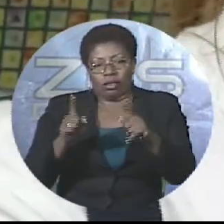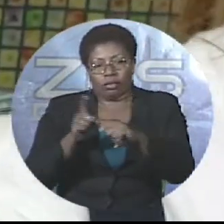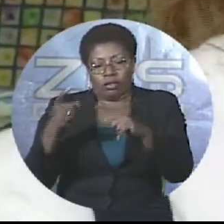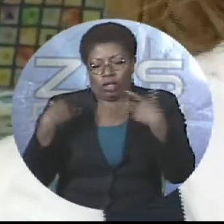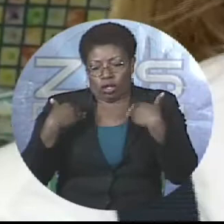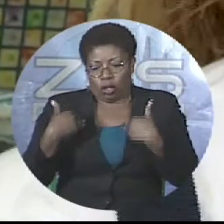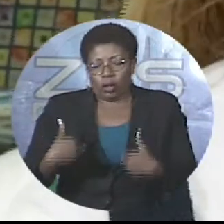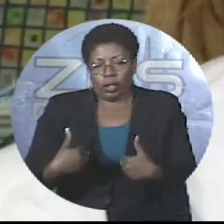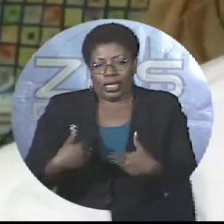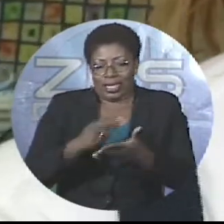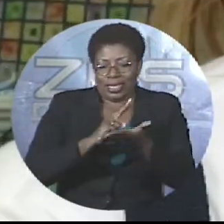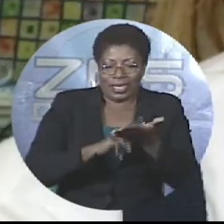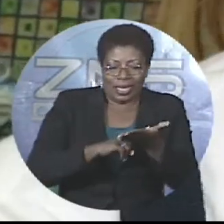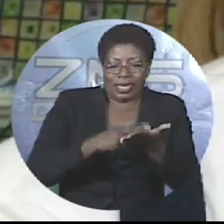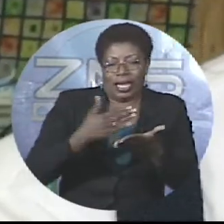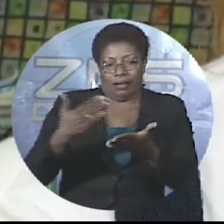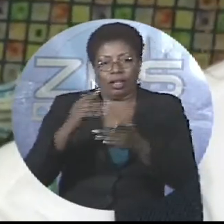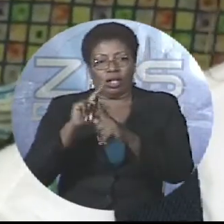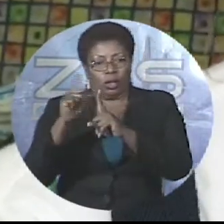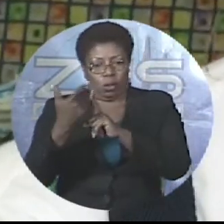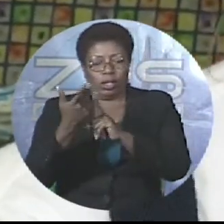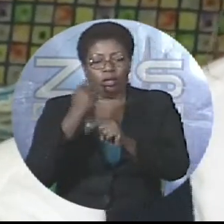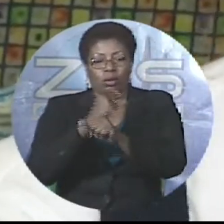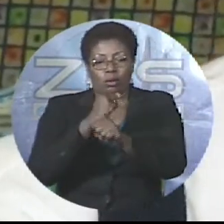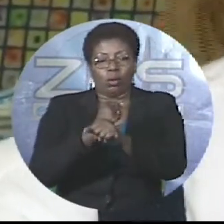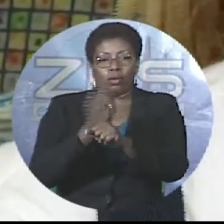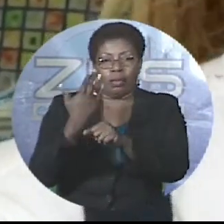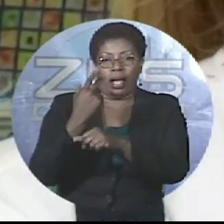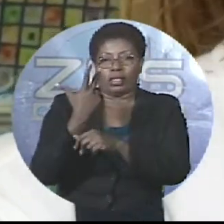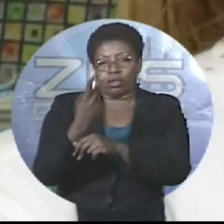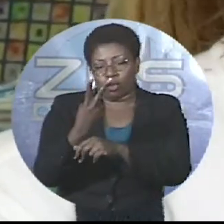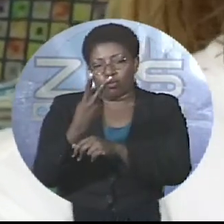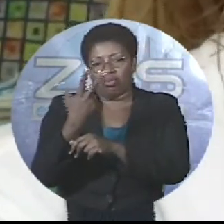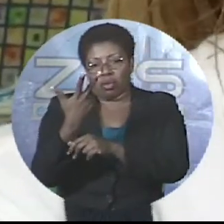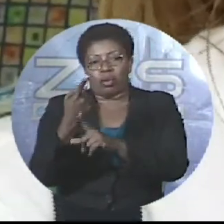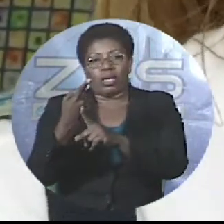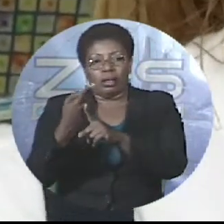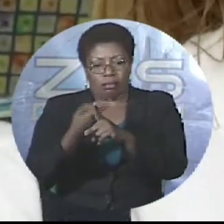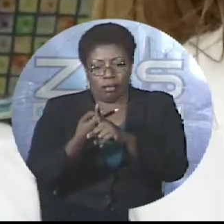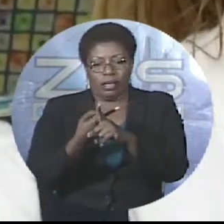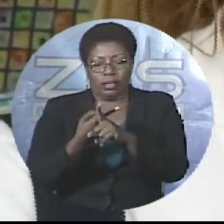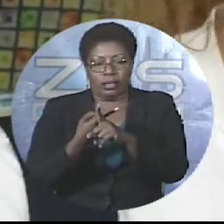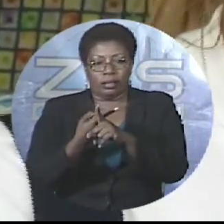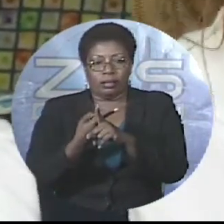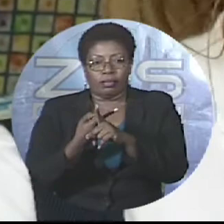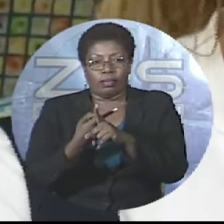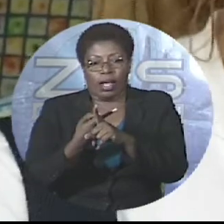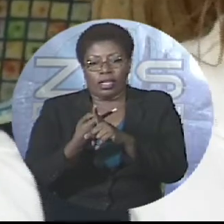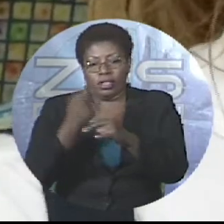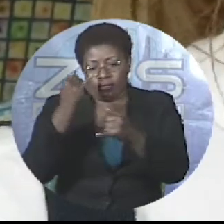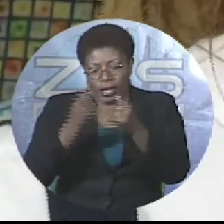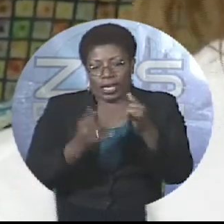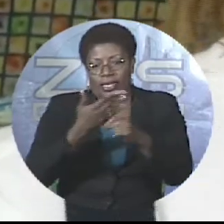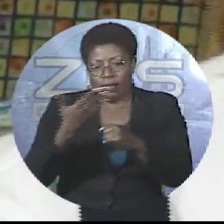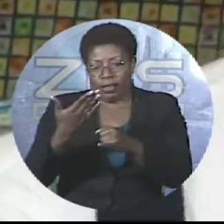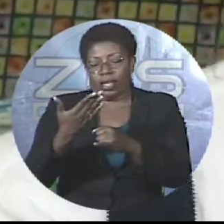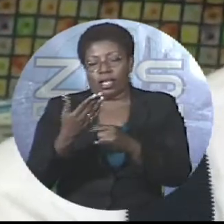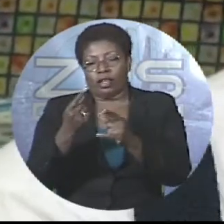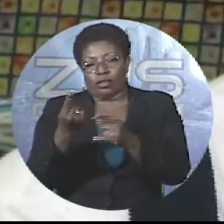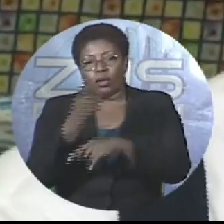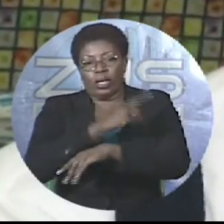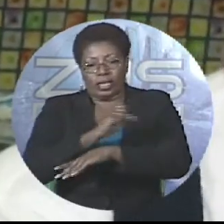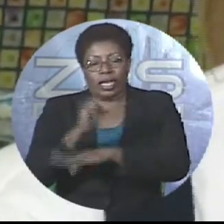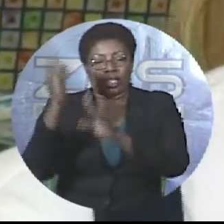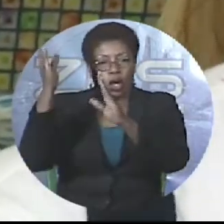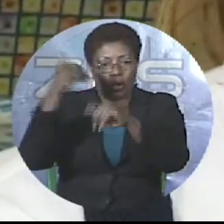clothing, signage, everything that we've done locally. So we've worked with them over the last 2 or 3 months and we've collected that all over the last few days and that's gone fine.